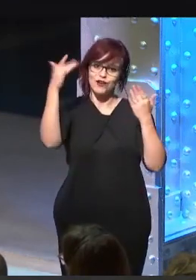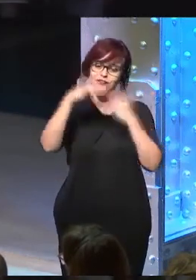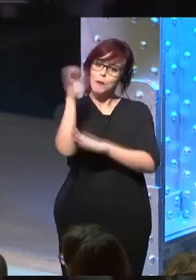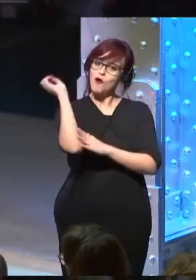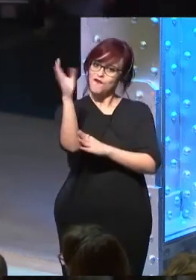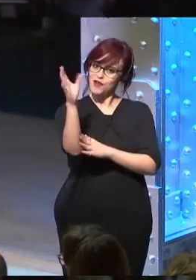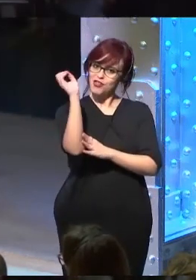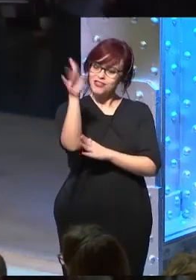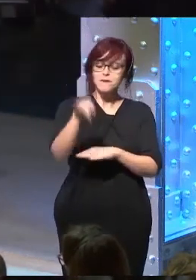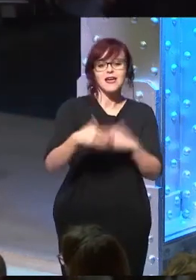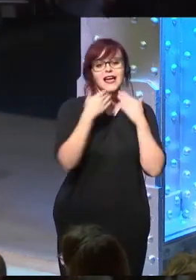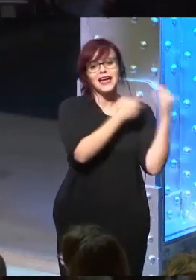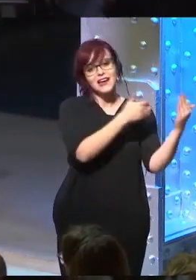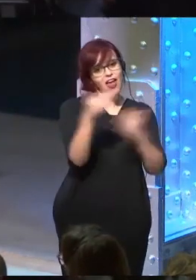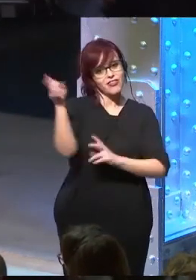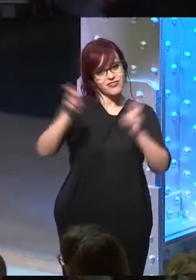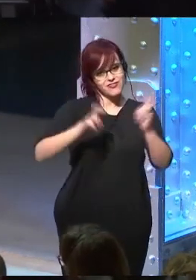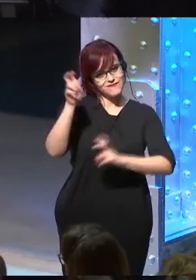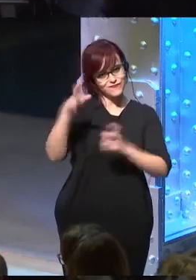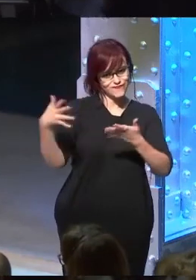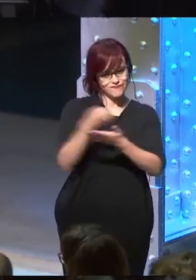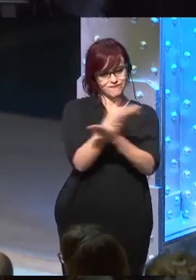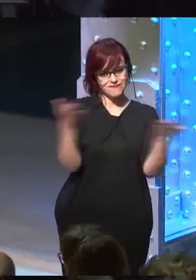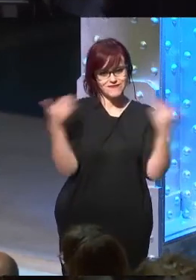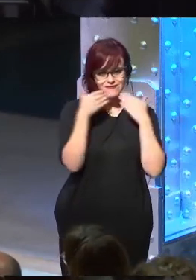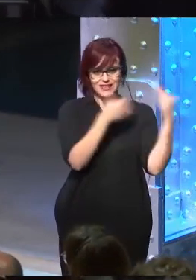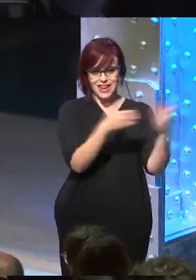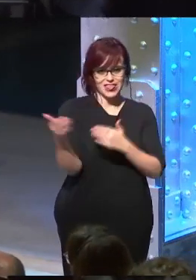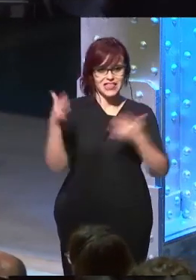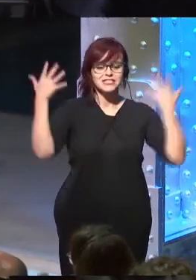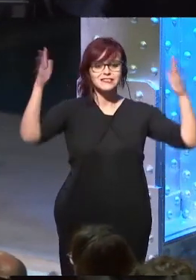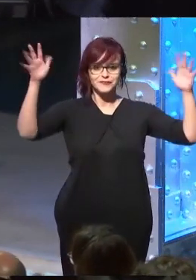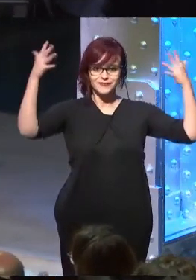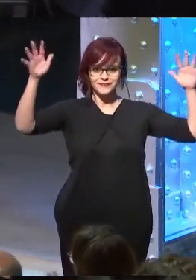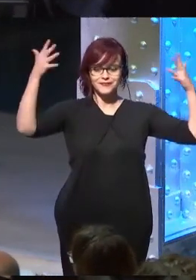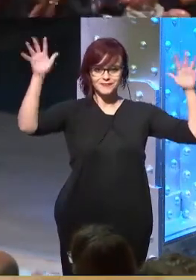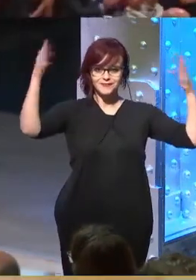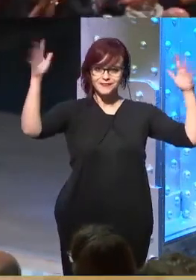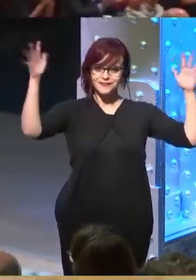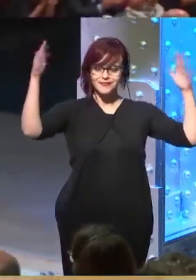Congratulations on your conference, and thank you very much to all the attendees. Thank you.